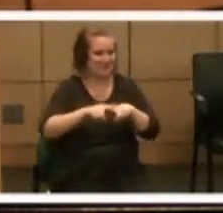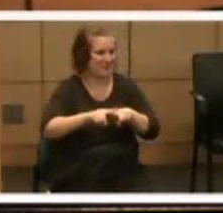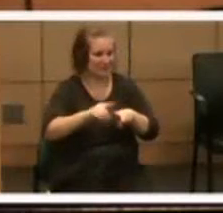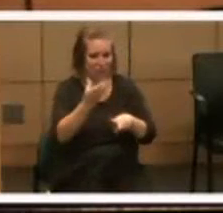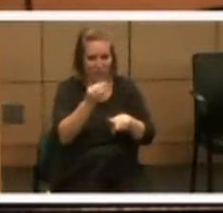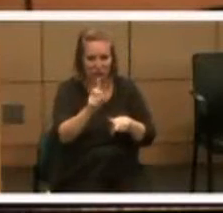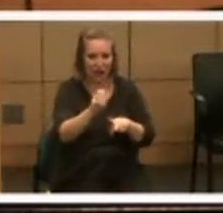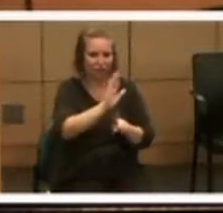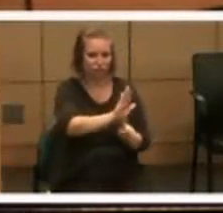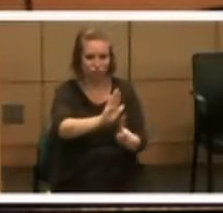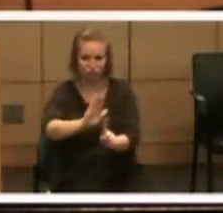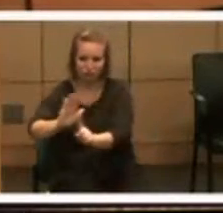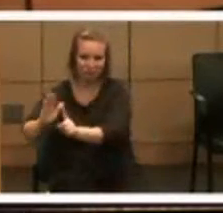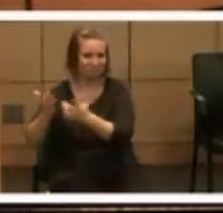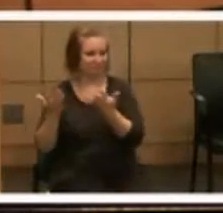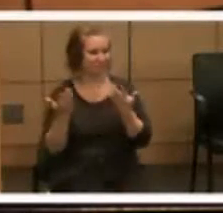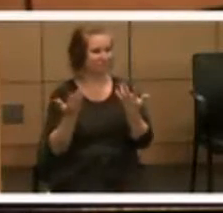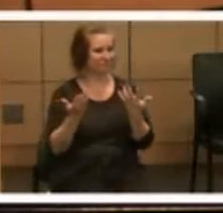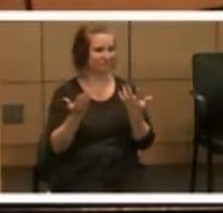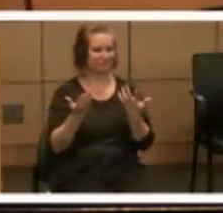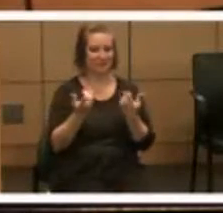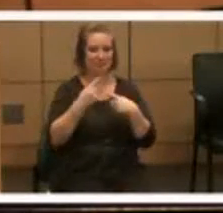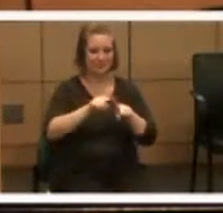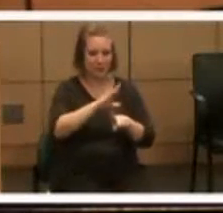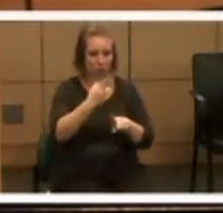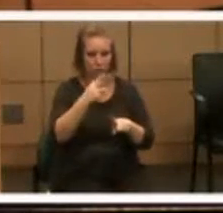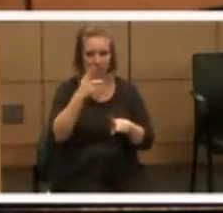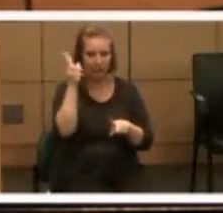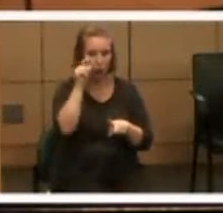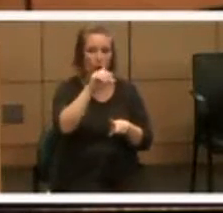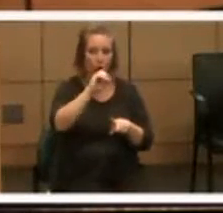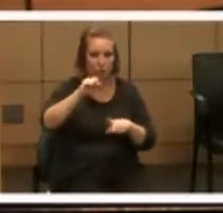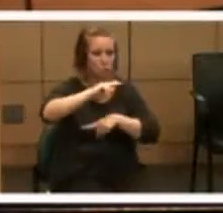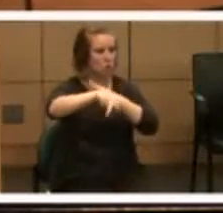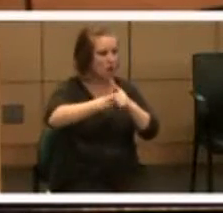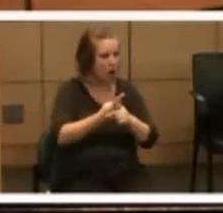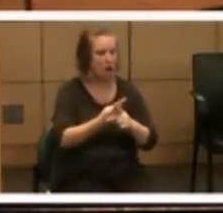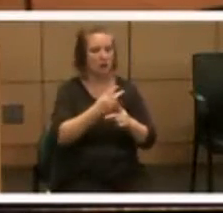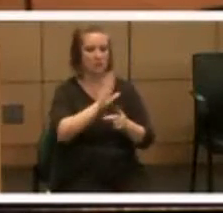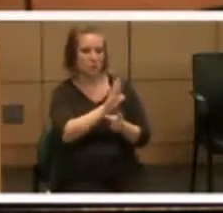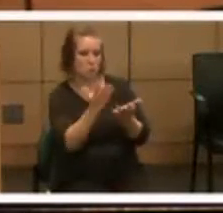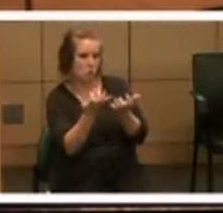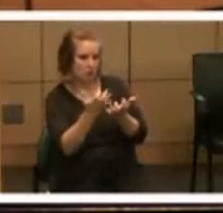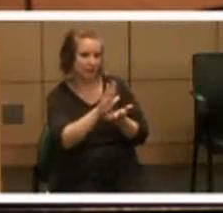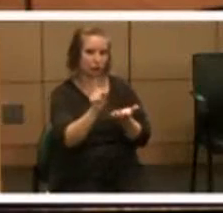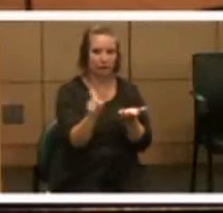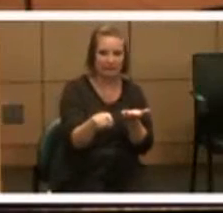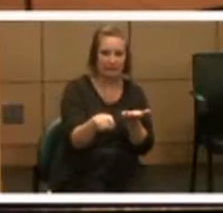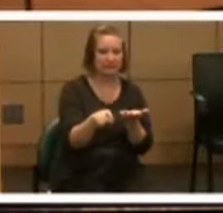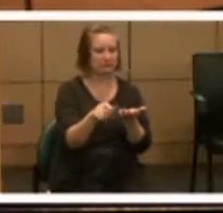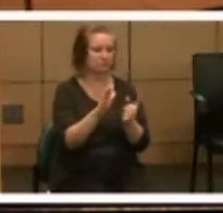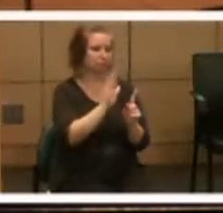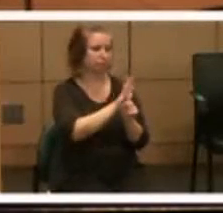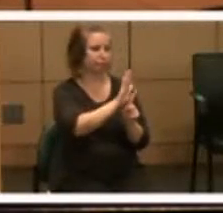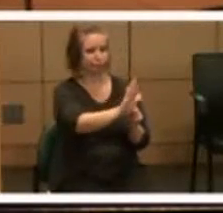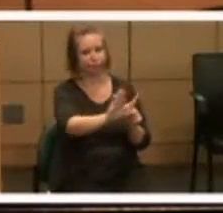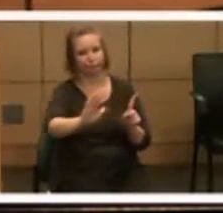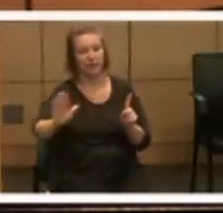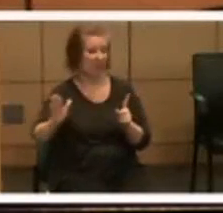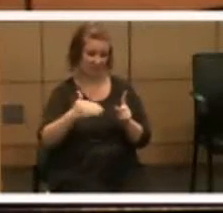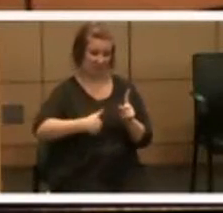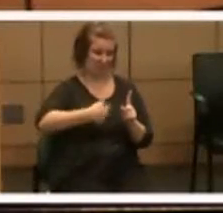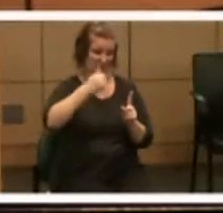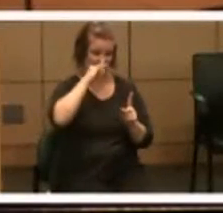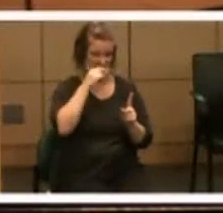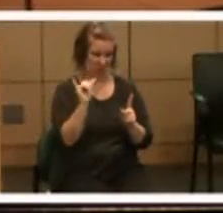child, probably their configuration of their hearing loss, what their needs and wants were. And of course, and these were younger kids,